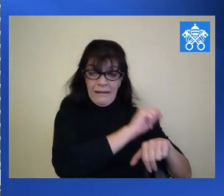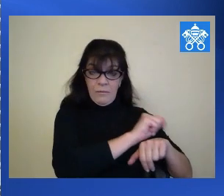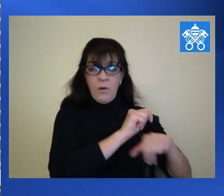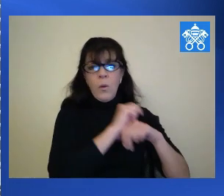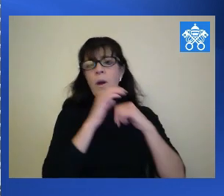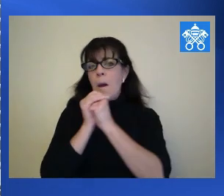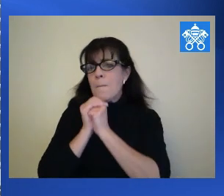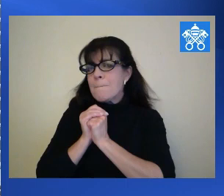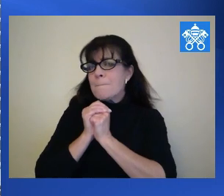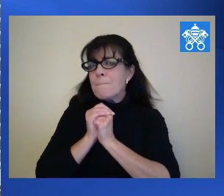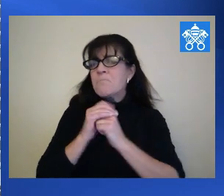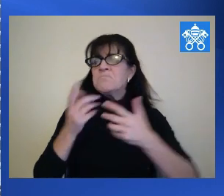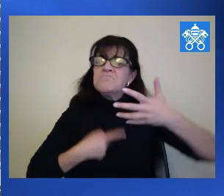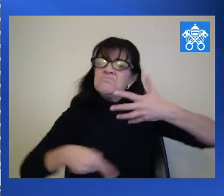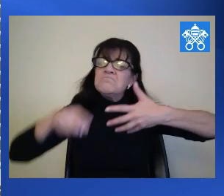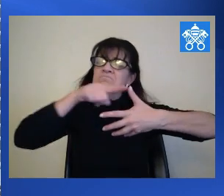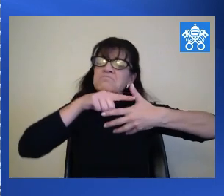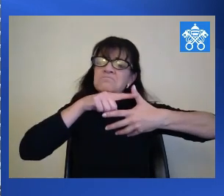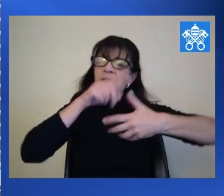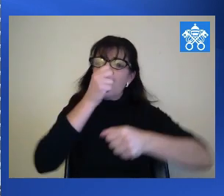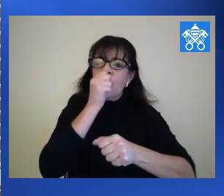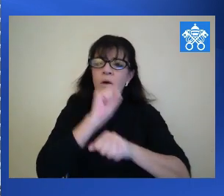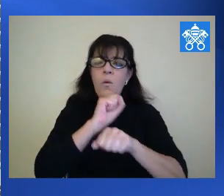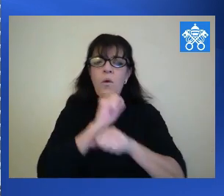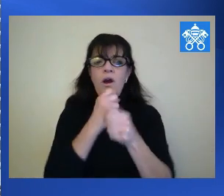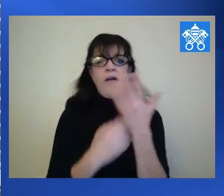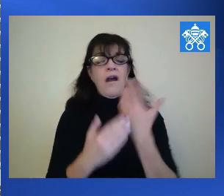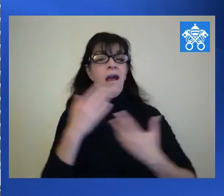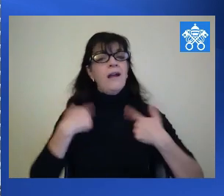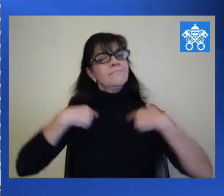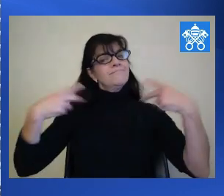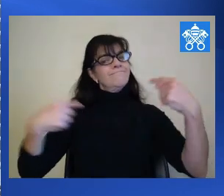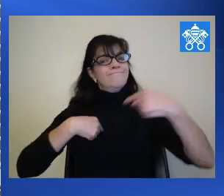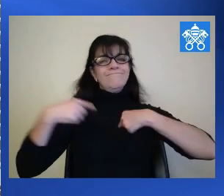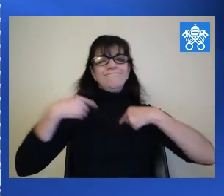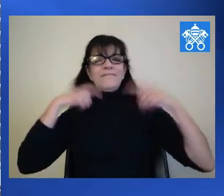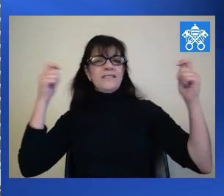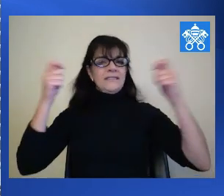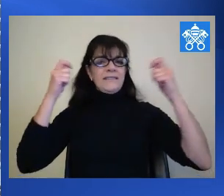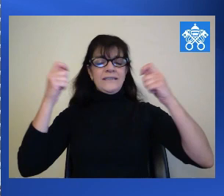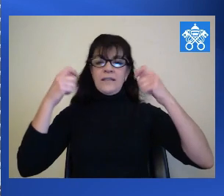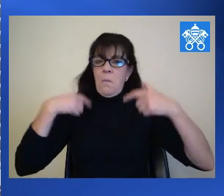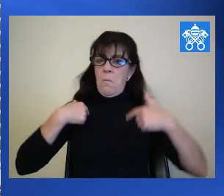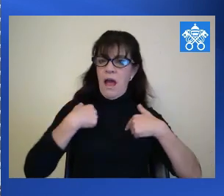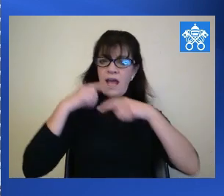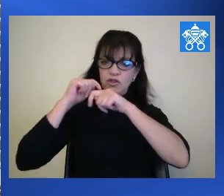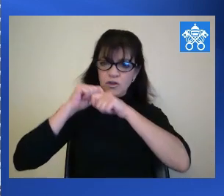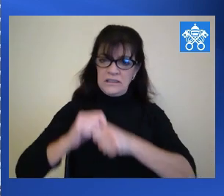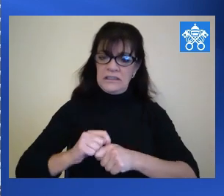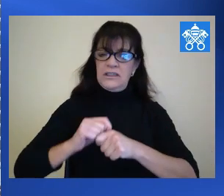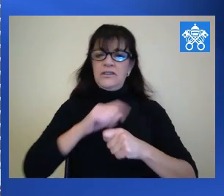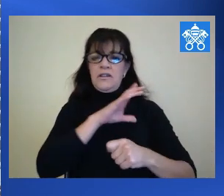temple, we often prioritize the work of our hands, our successes, our religious and civil